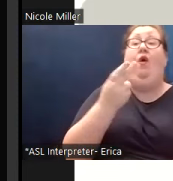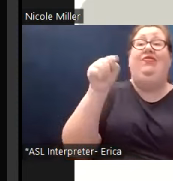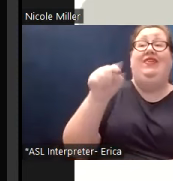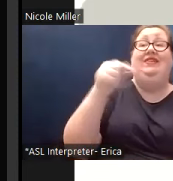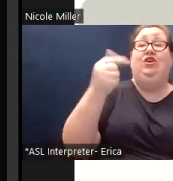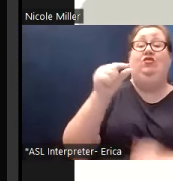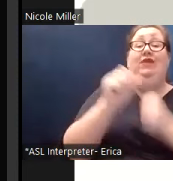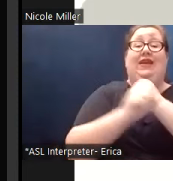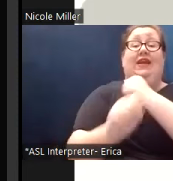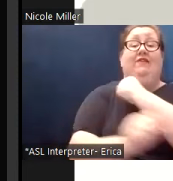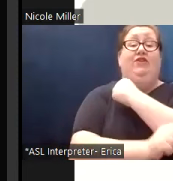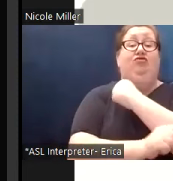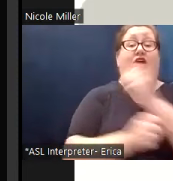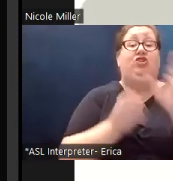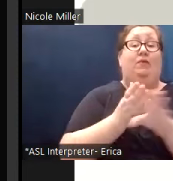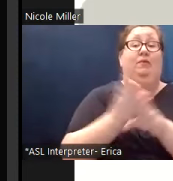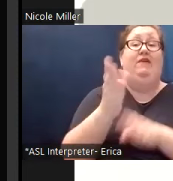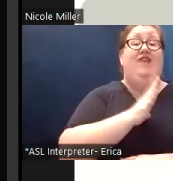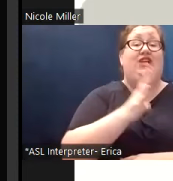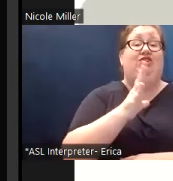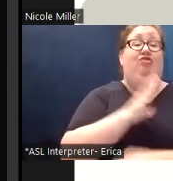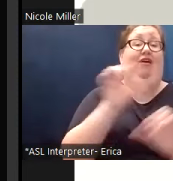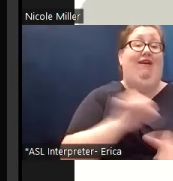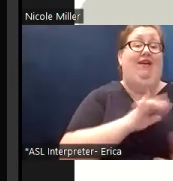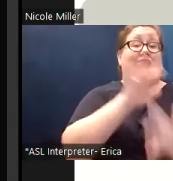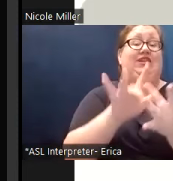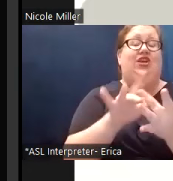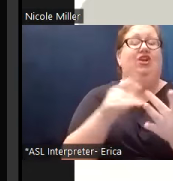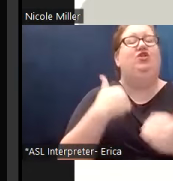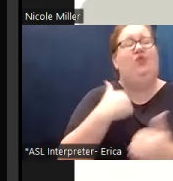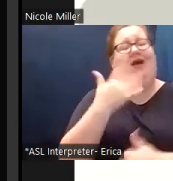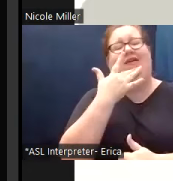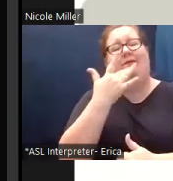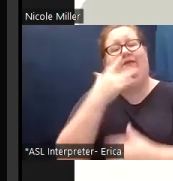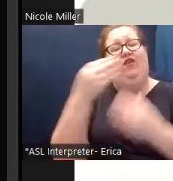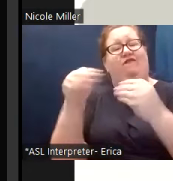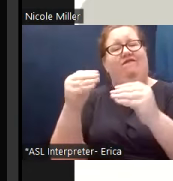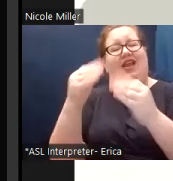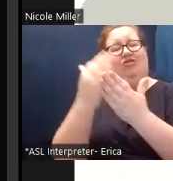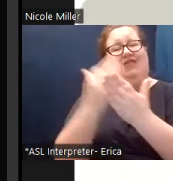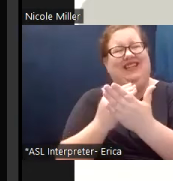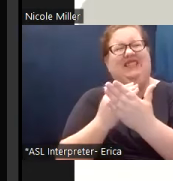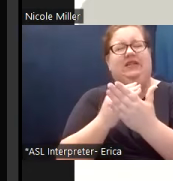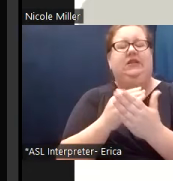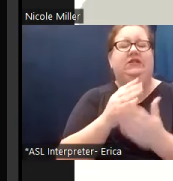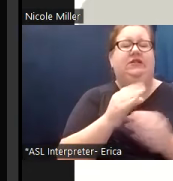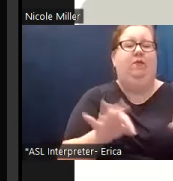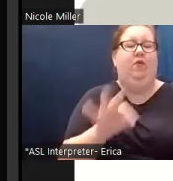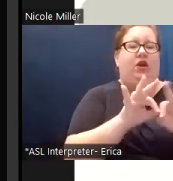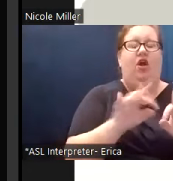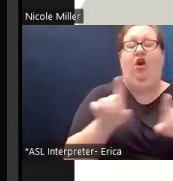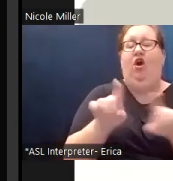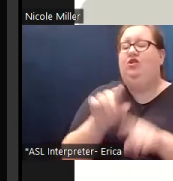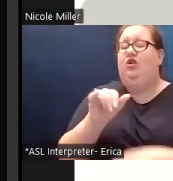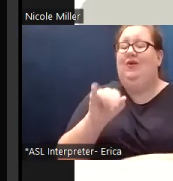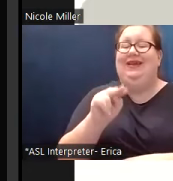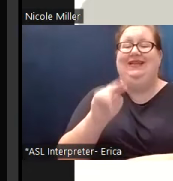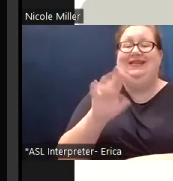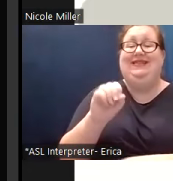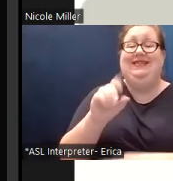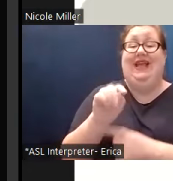that I can reach out to. So having preferred vendors list is important, but then also incentives. So tax